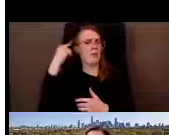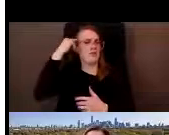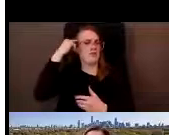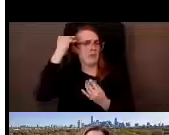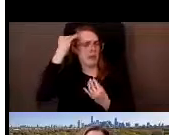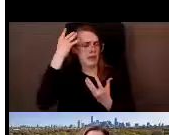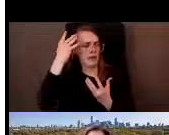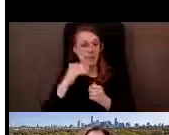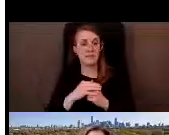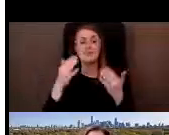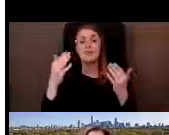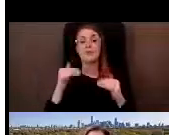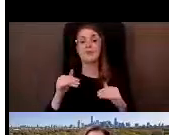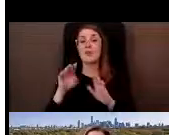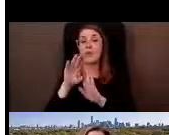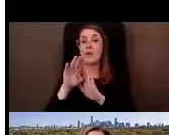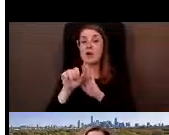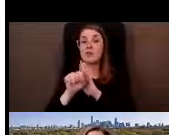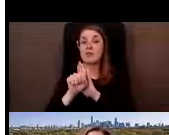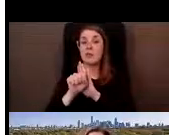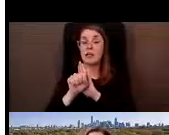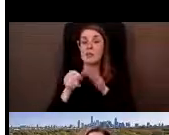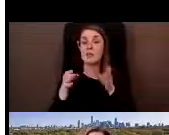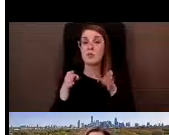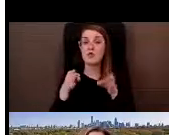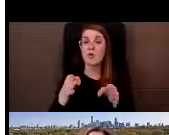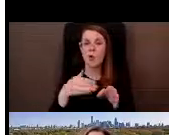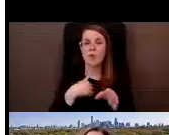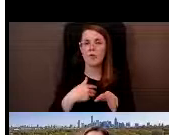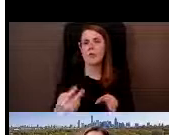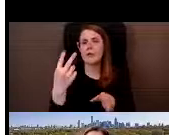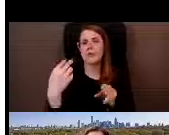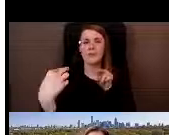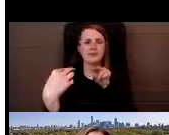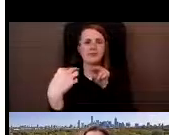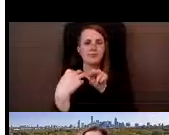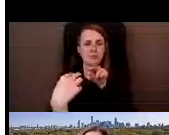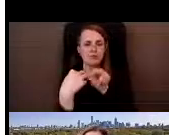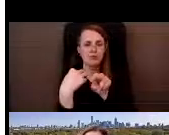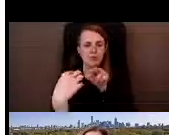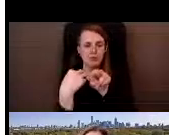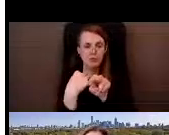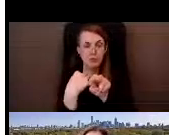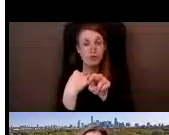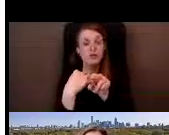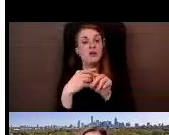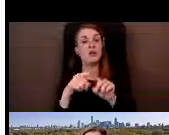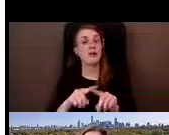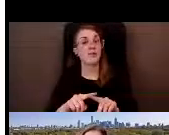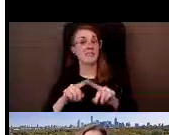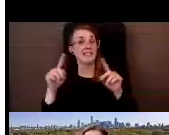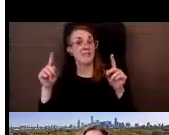The Barton Springs Road in this concept has 2 lanes of traffic each way, but different from the